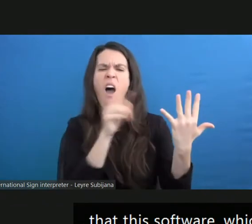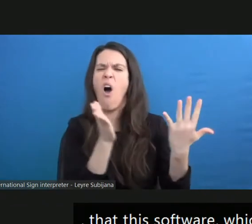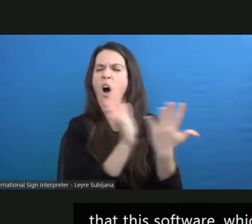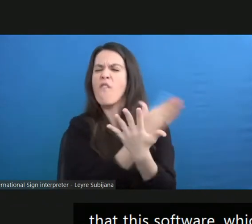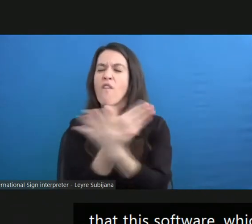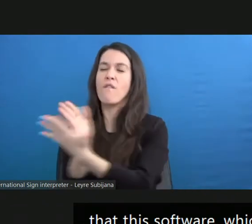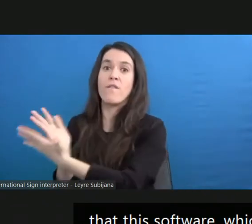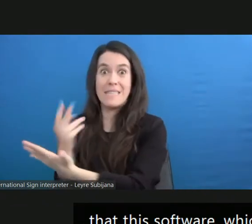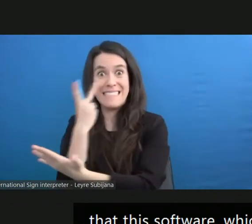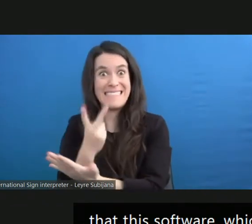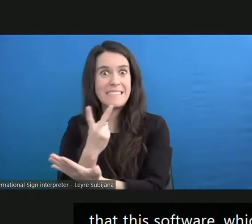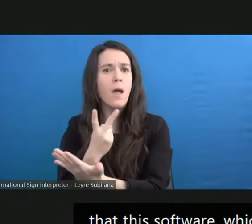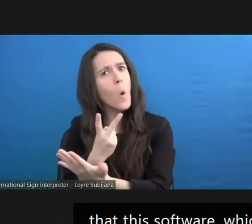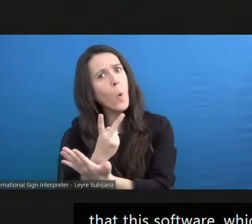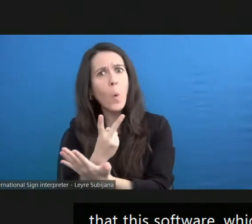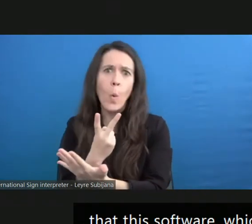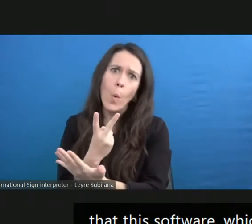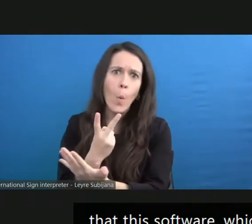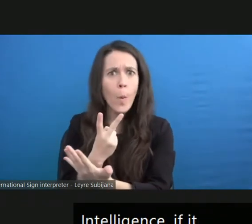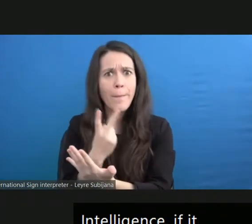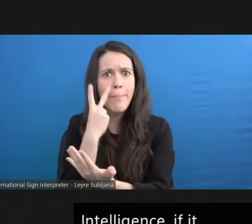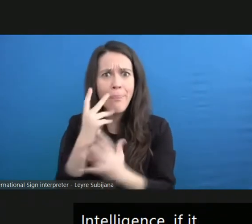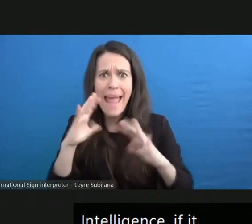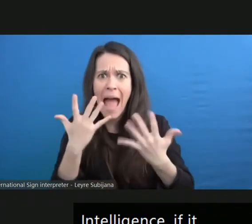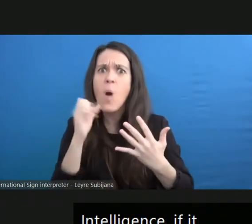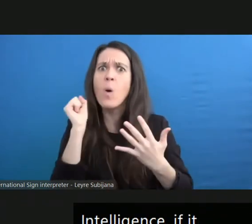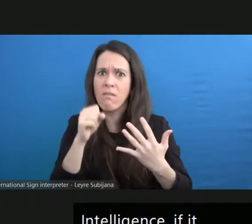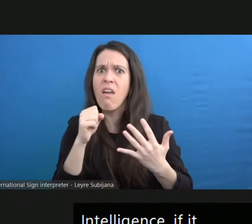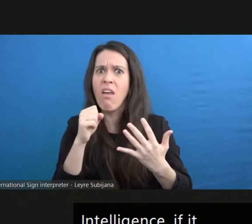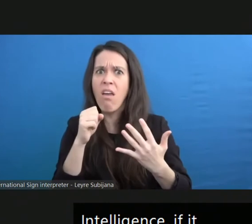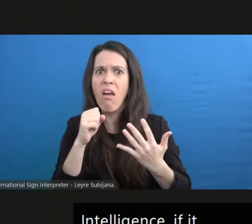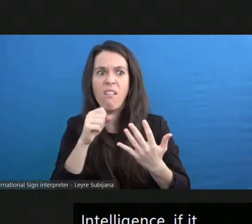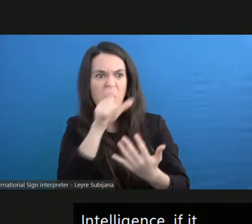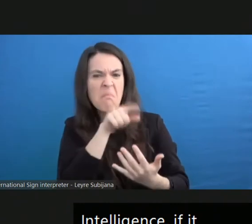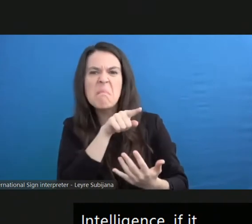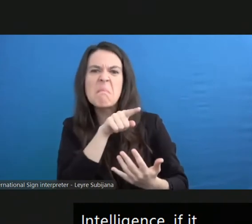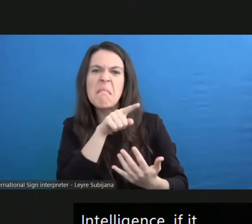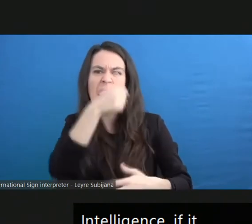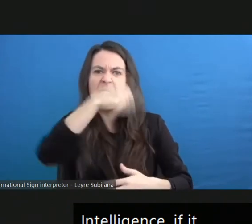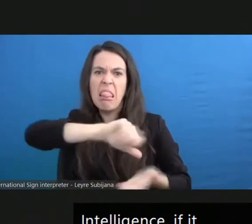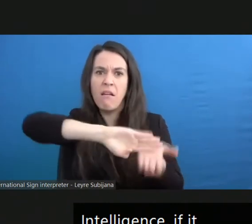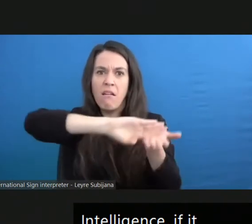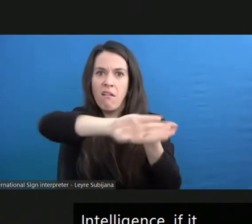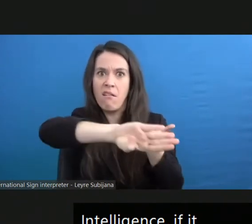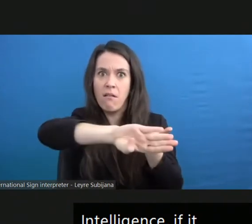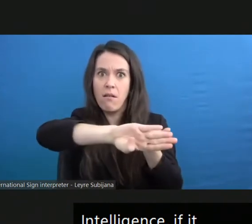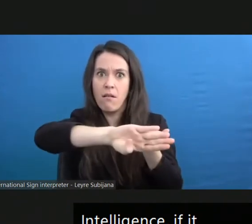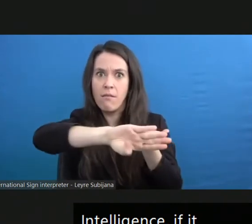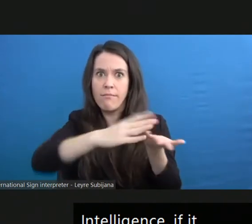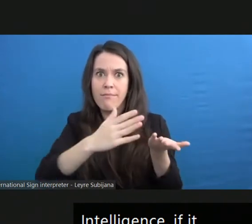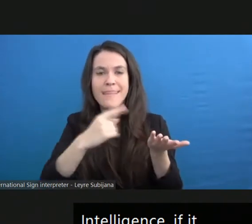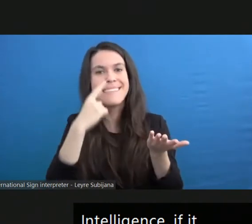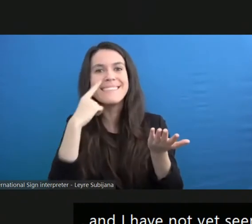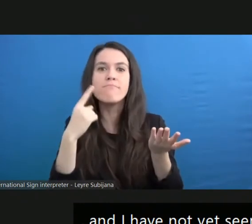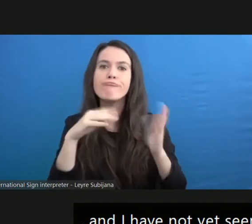software that's dealing with that adequately, can lead to the exclusion of people that fall out a bit of the norm. It